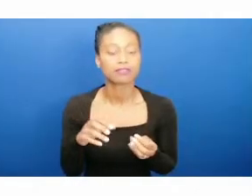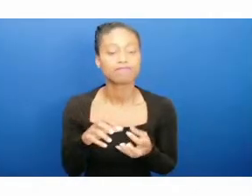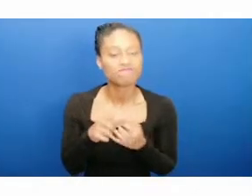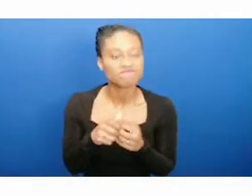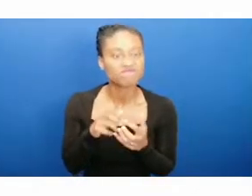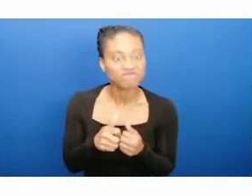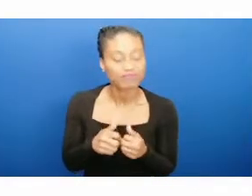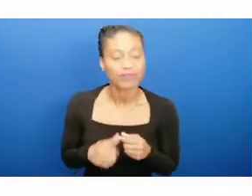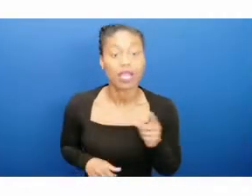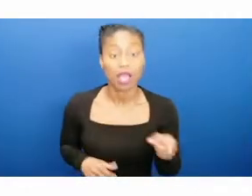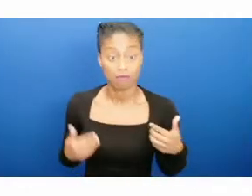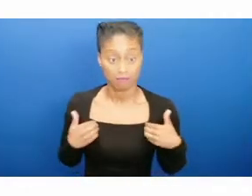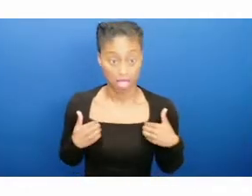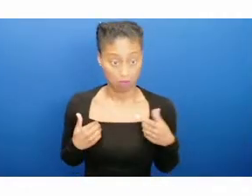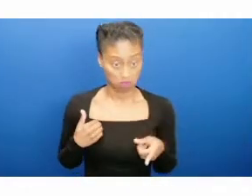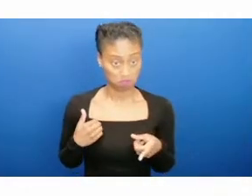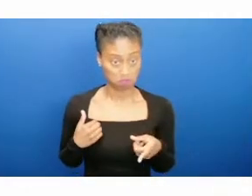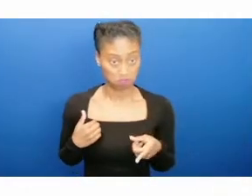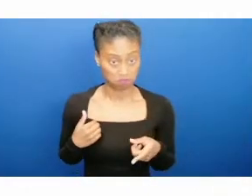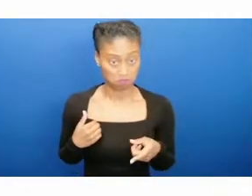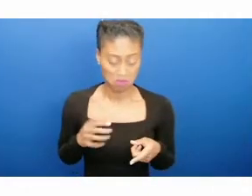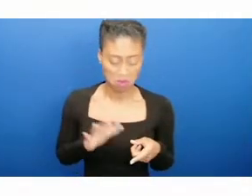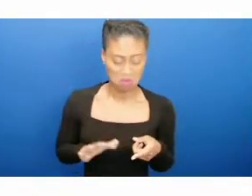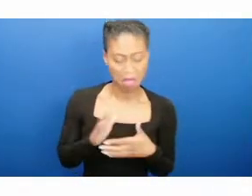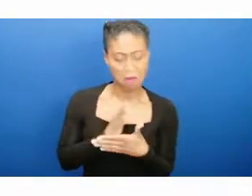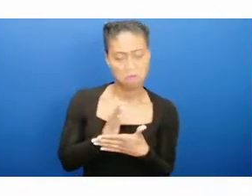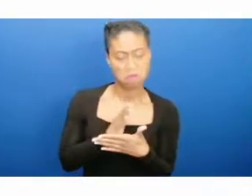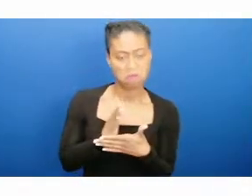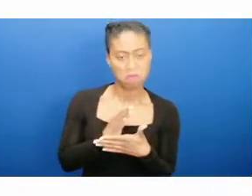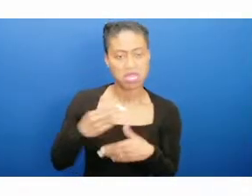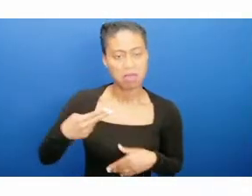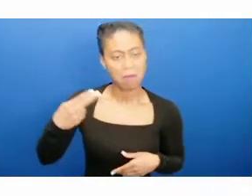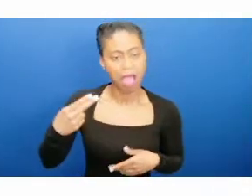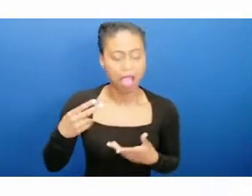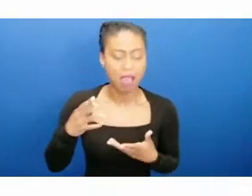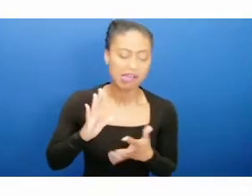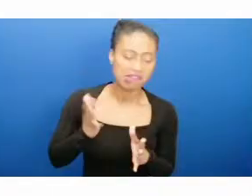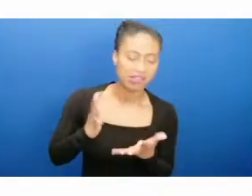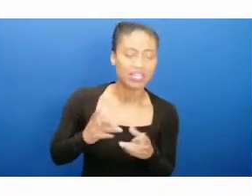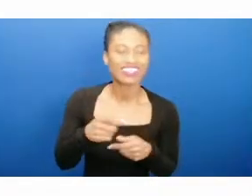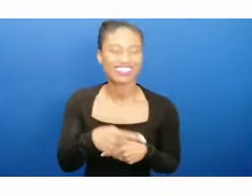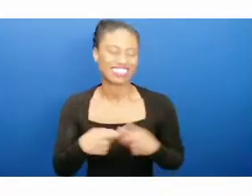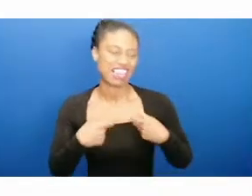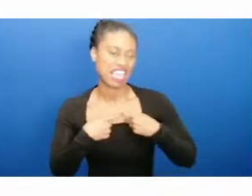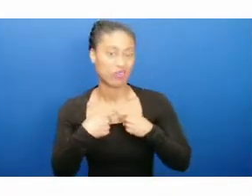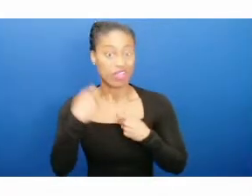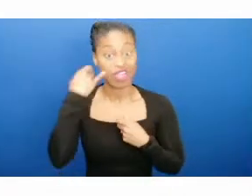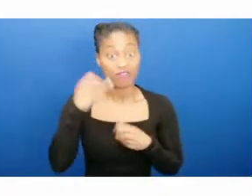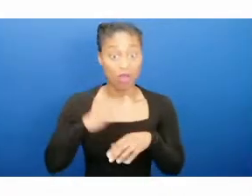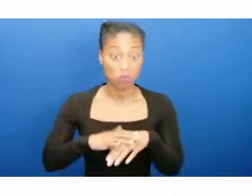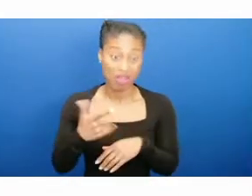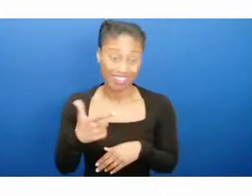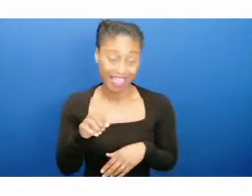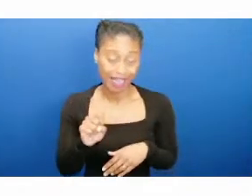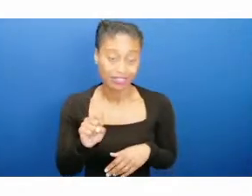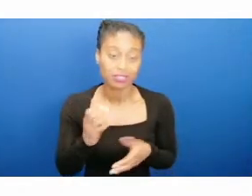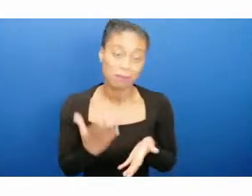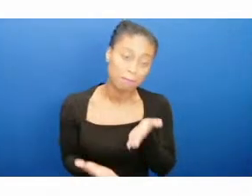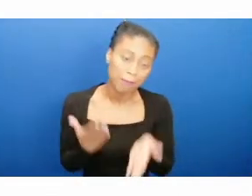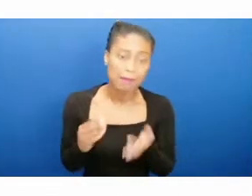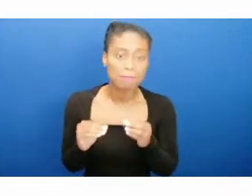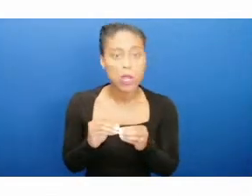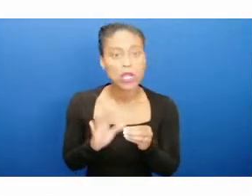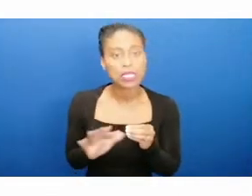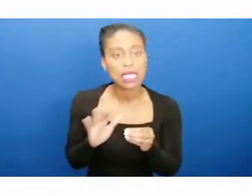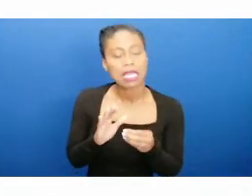and I have it set to about medium high just because it's electric. If I were cooking on gas, I'd probably cook